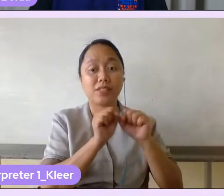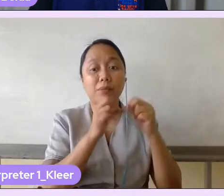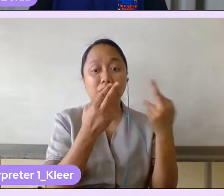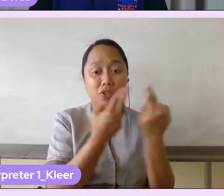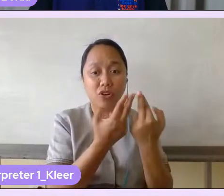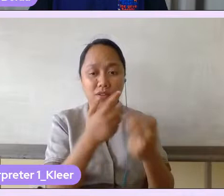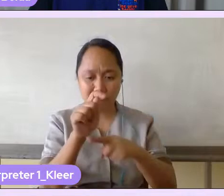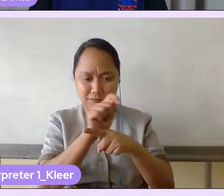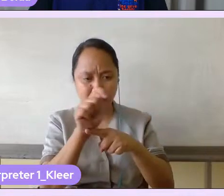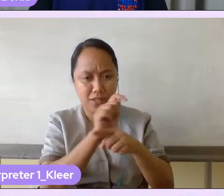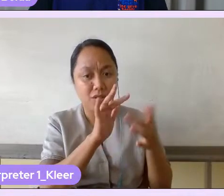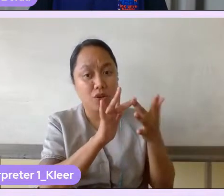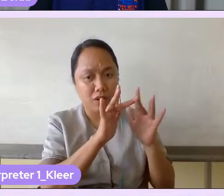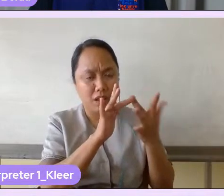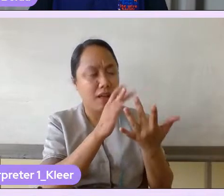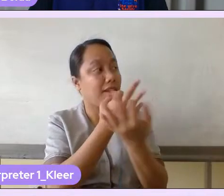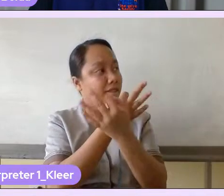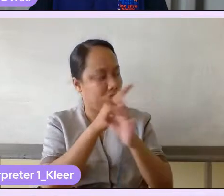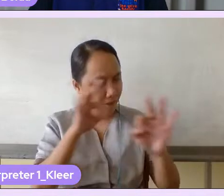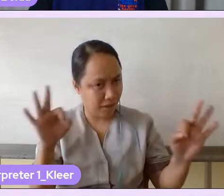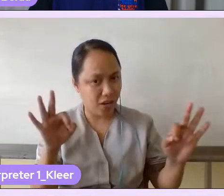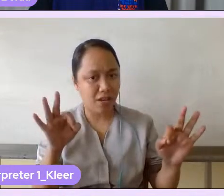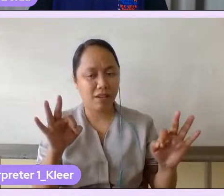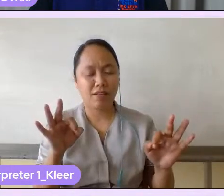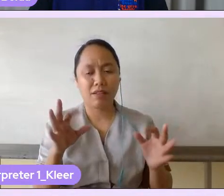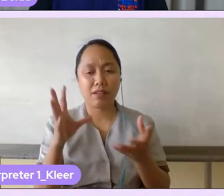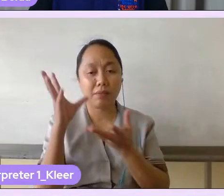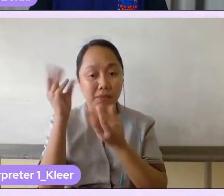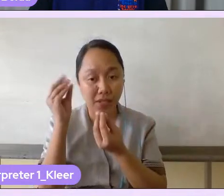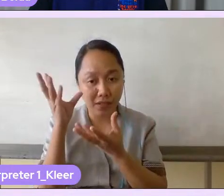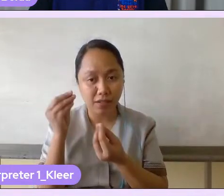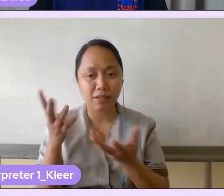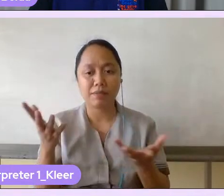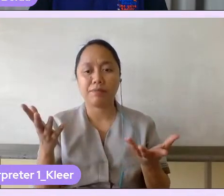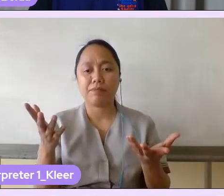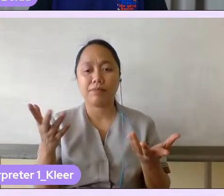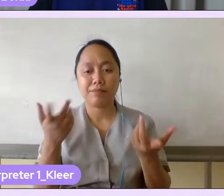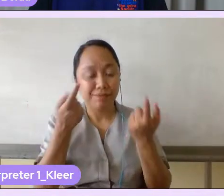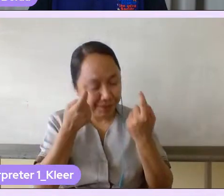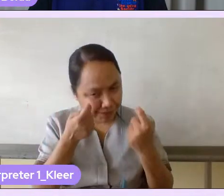that are free and paid din. And they really tried